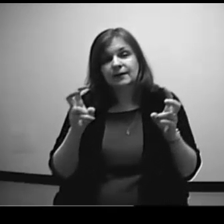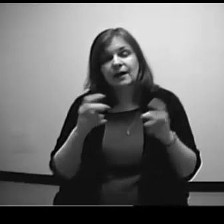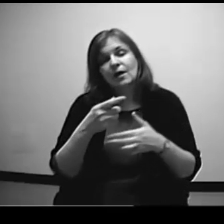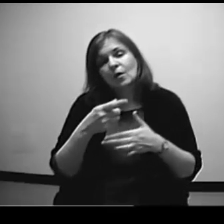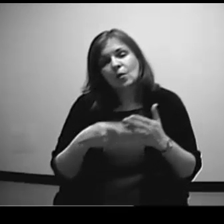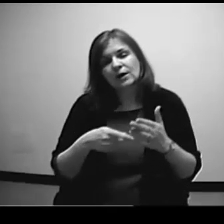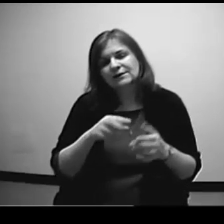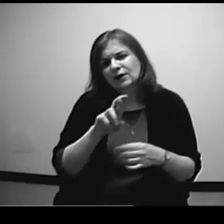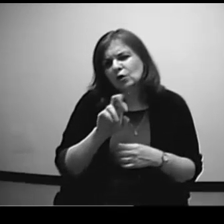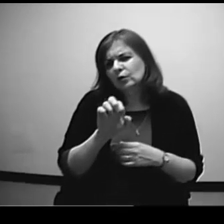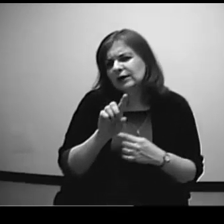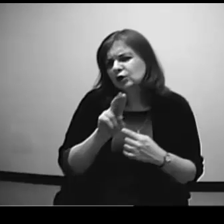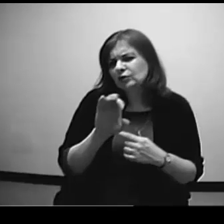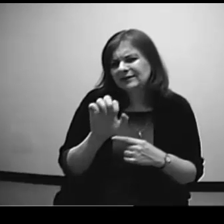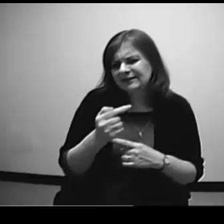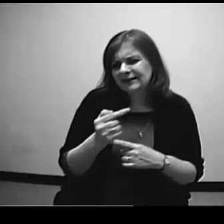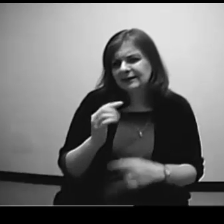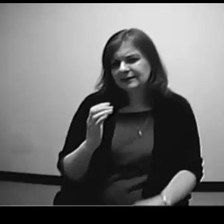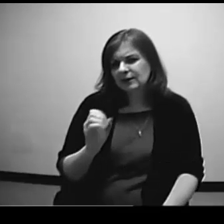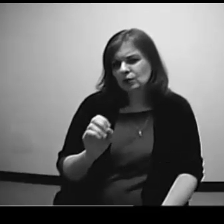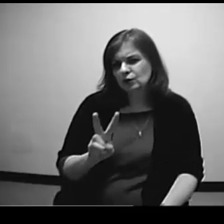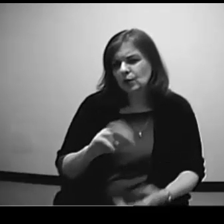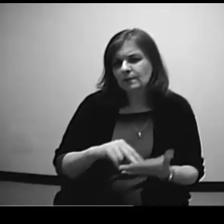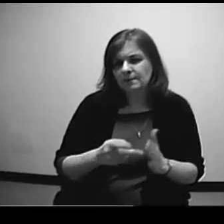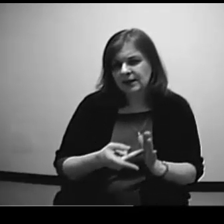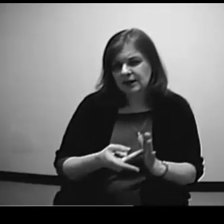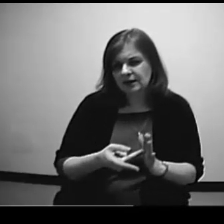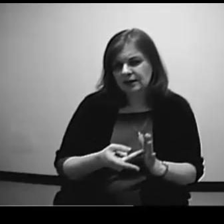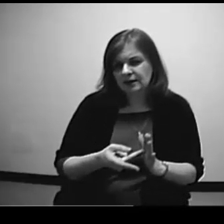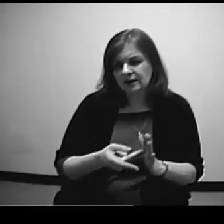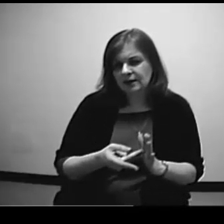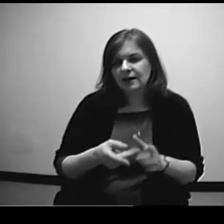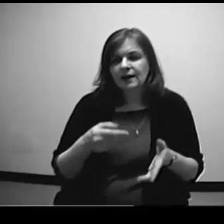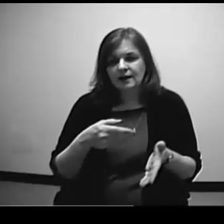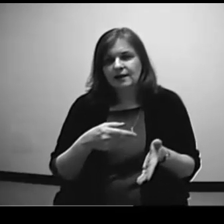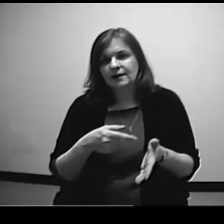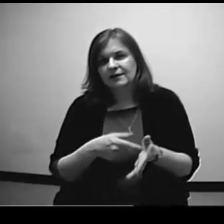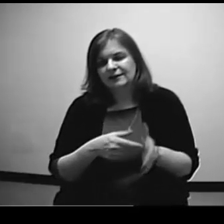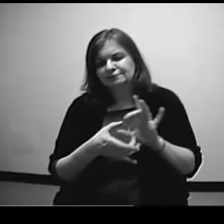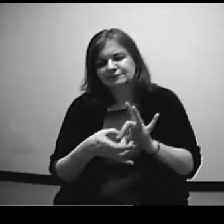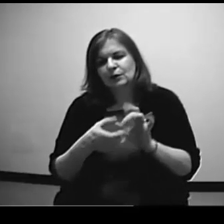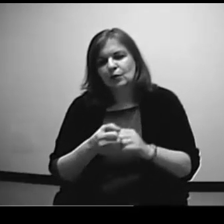think about is, what does reducing CO2